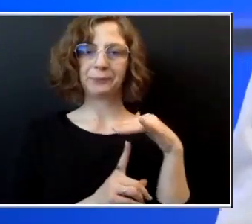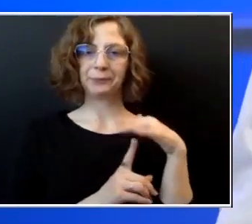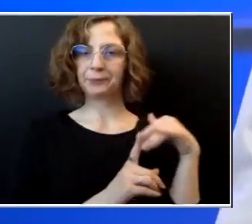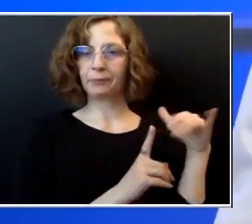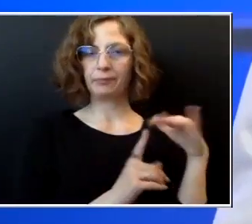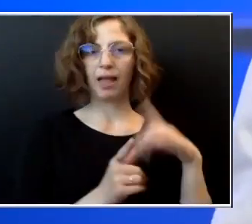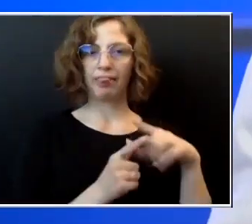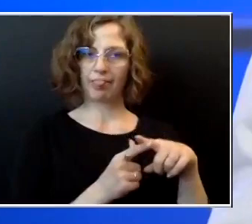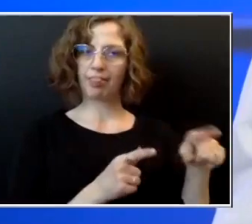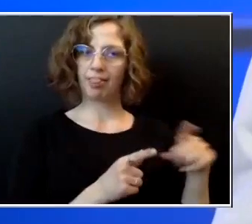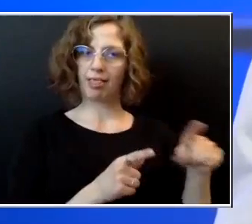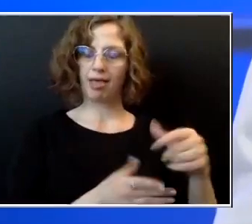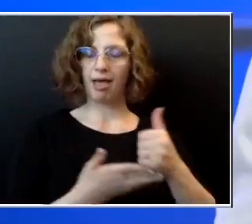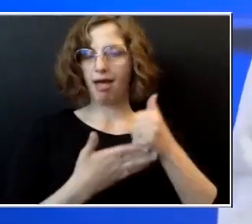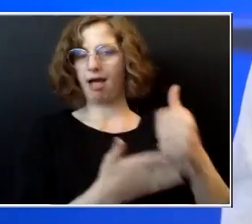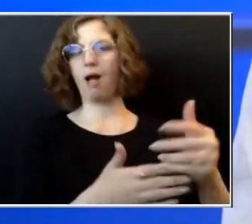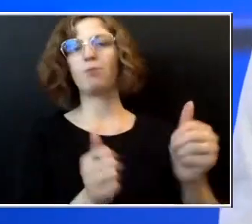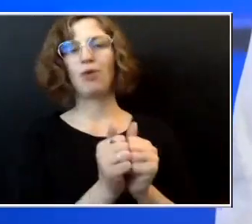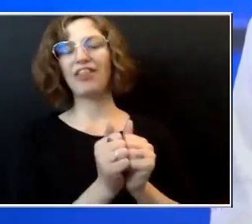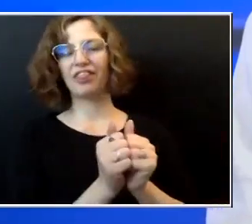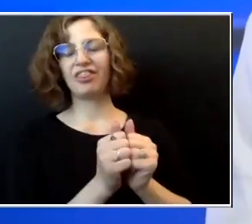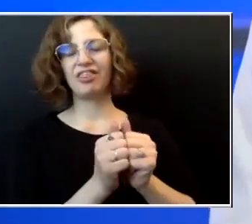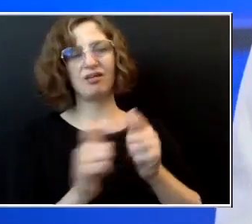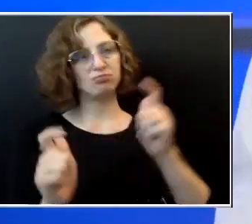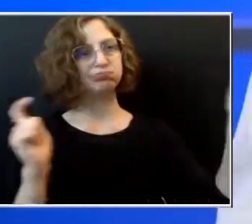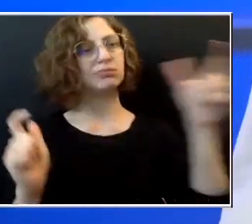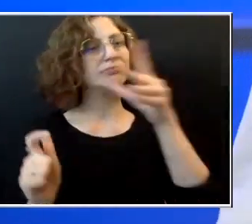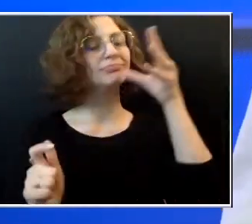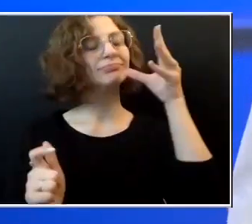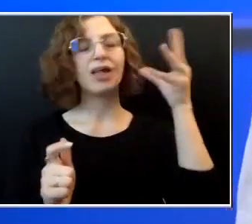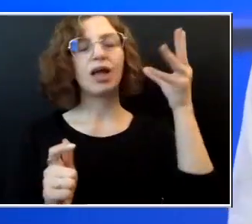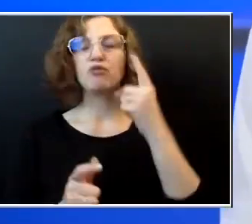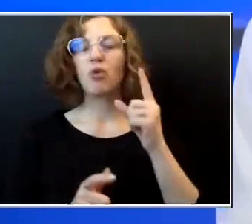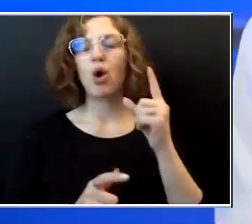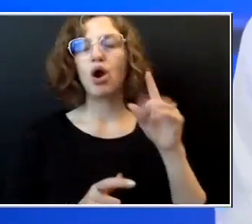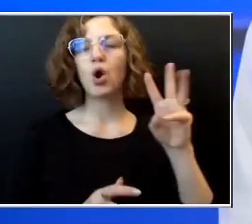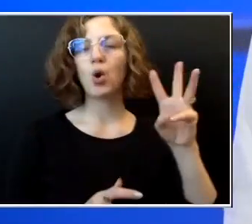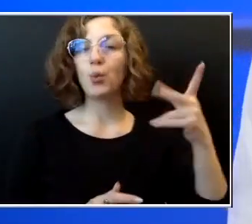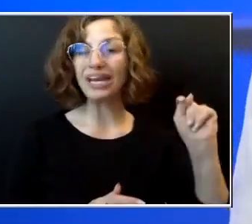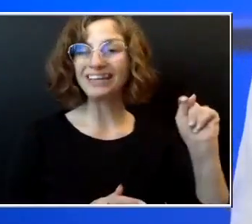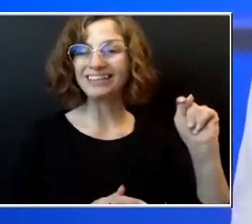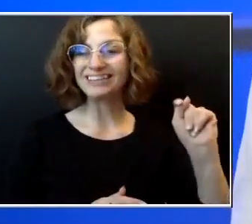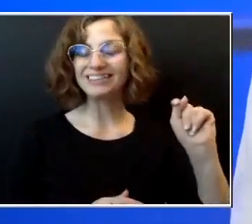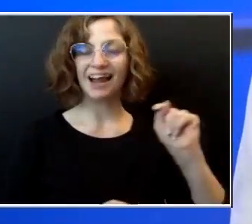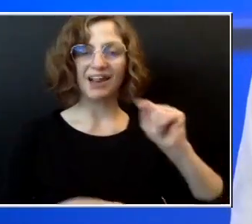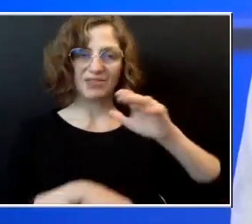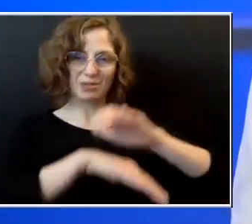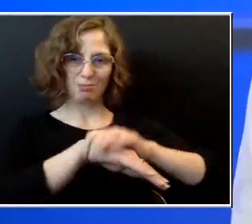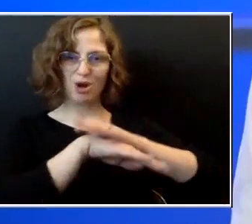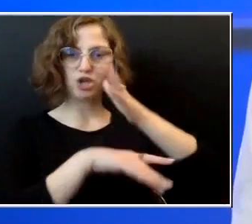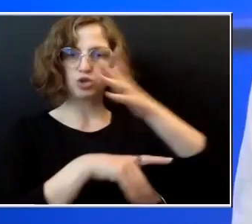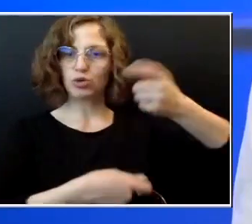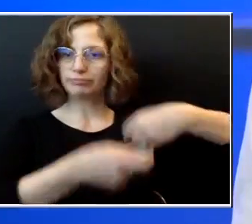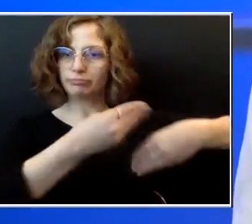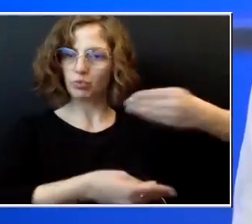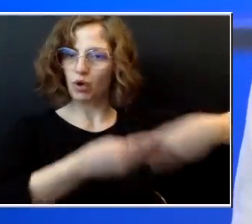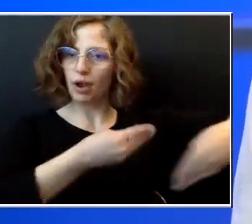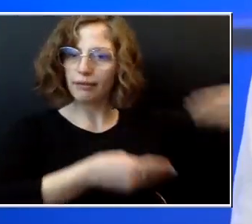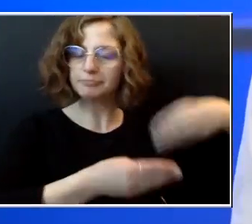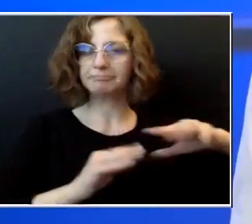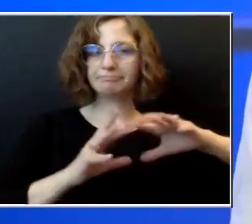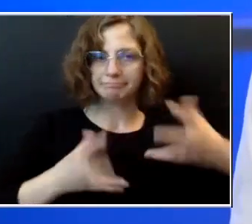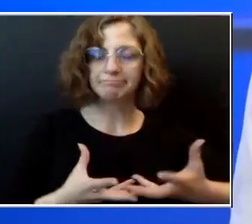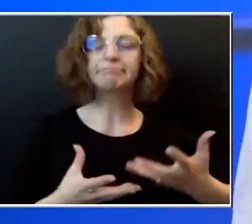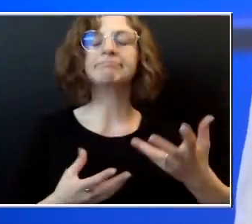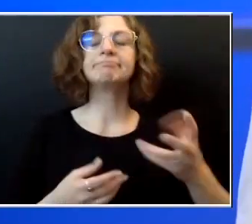areas that were internationally traded through the British market. So in that